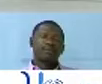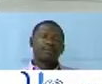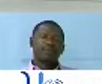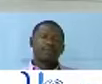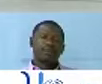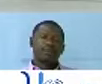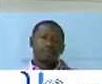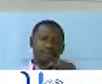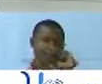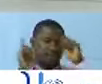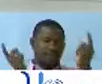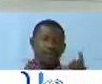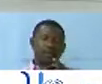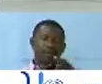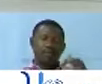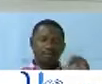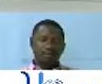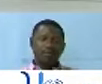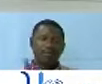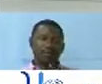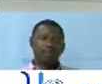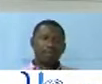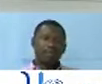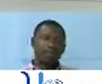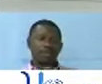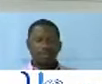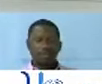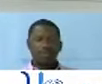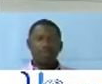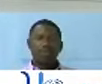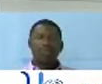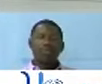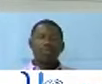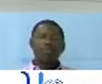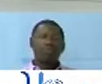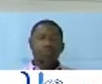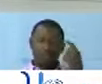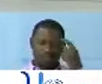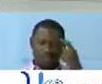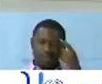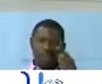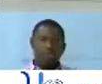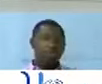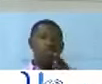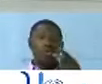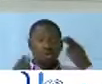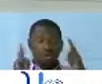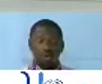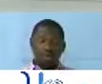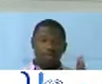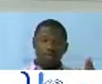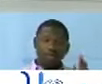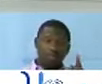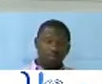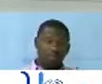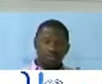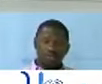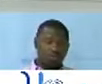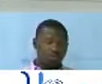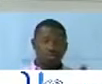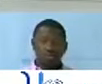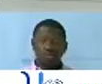ne téway counsel yi. Because we had decided that no lawyer will attend the court, so we had to inform the Master of the High Court